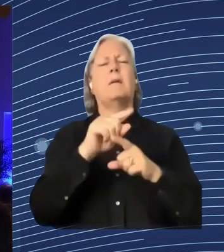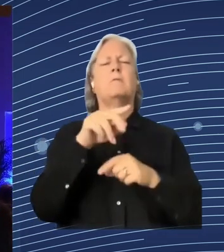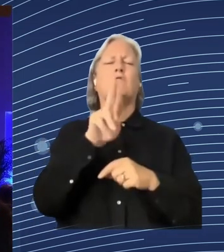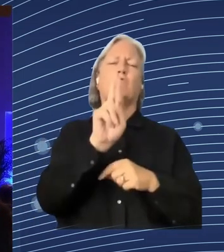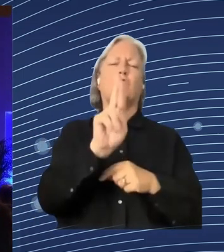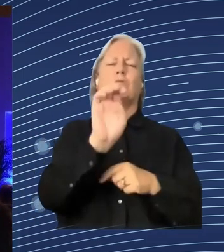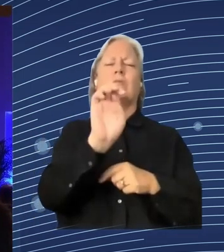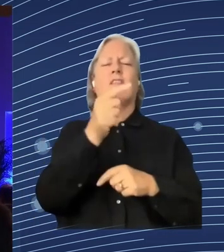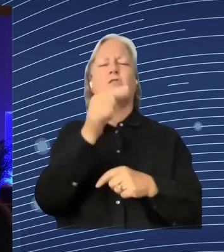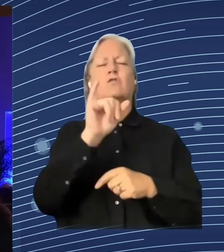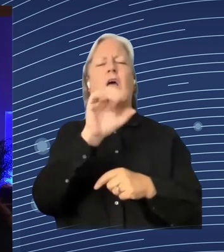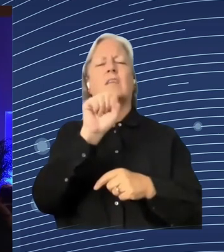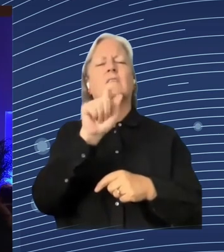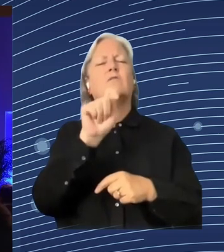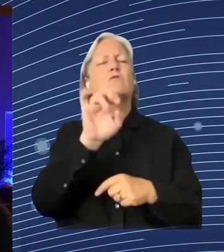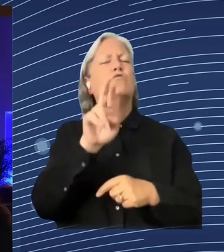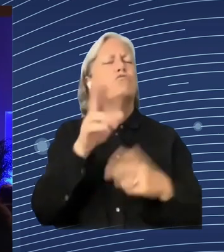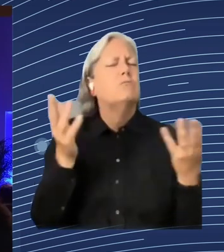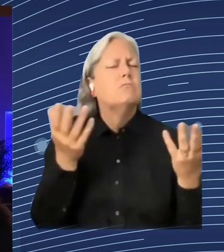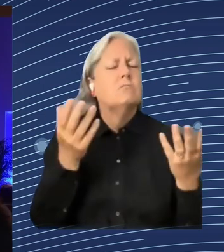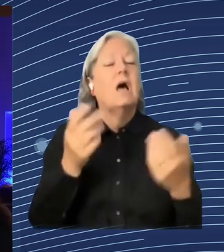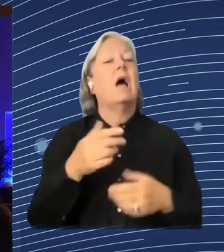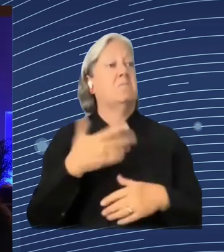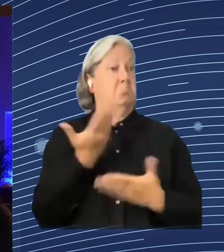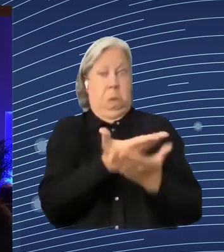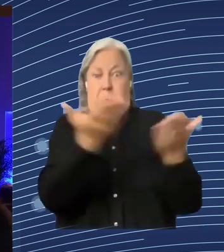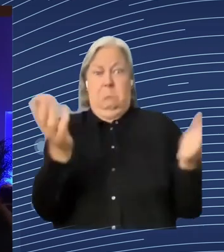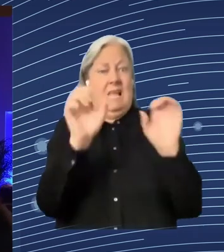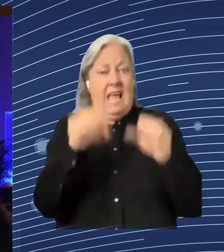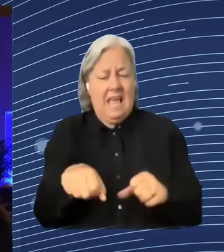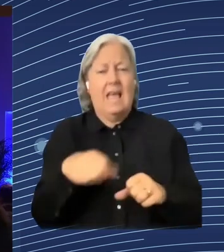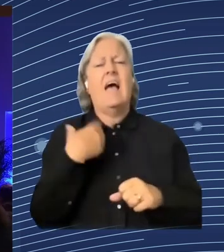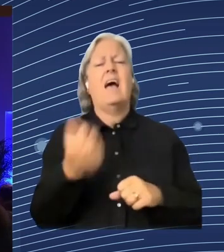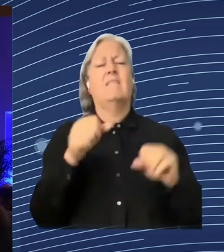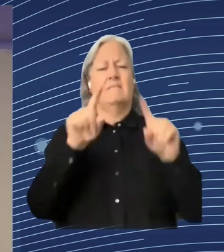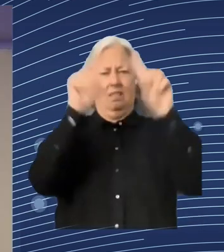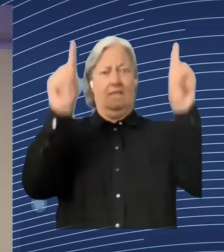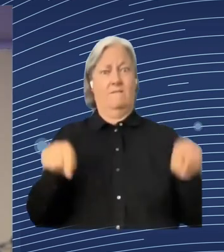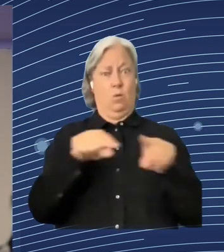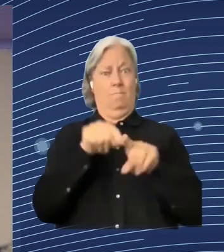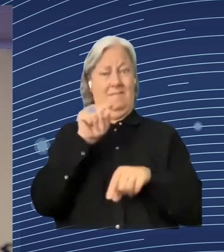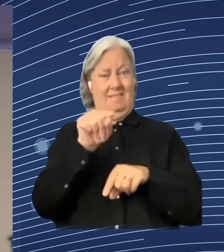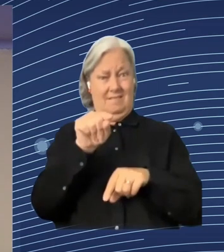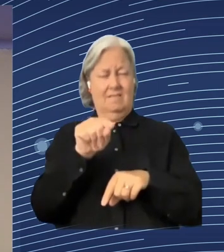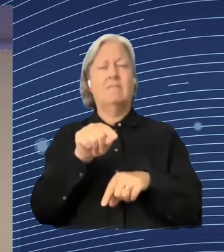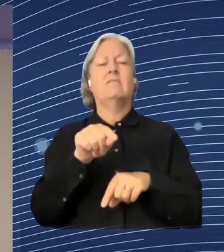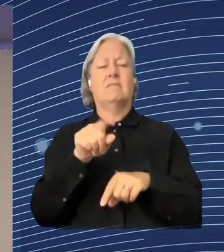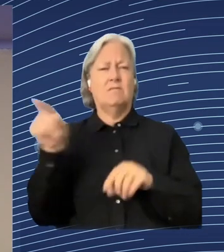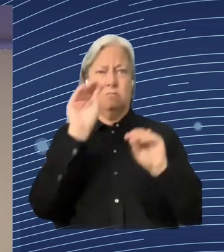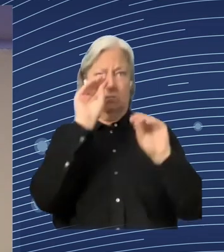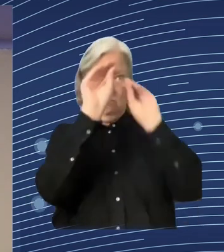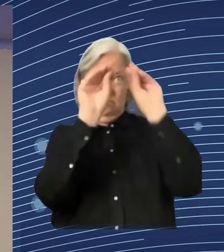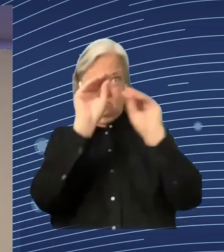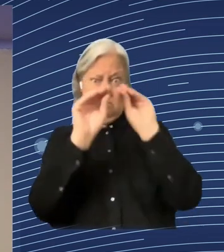form. So we do our own research because of different conversation that when we know that there's some algorithm being applied, we check if